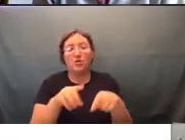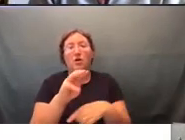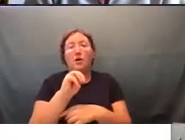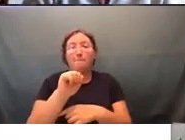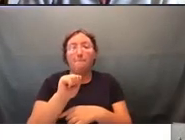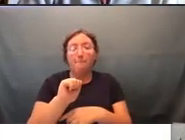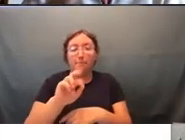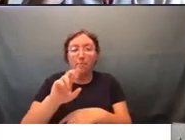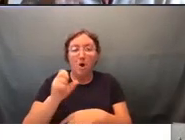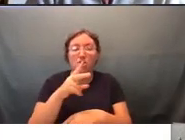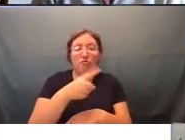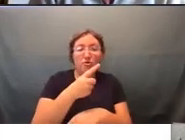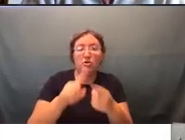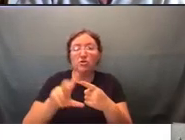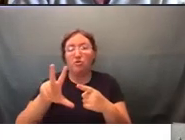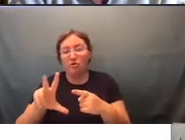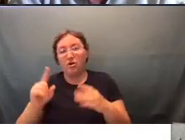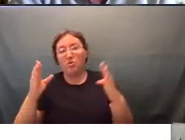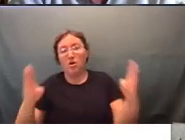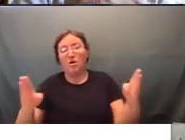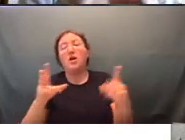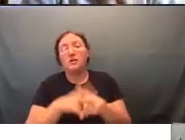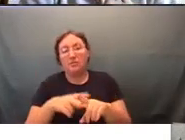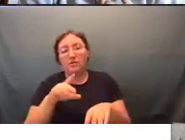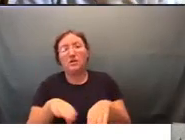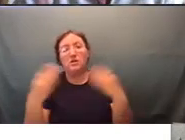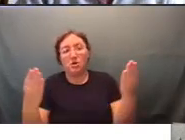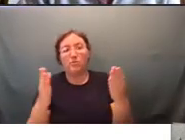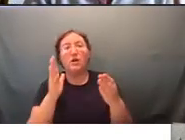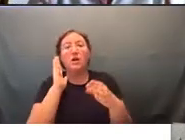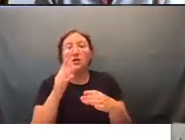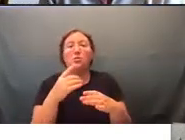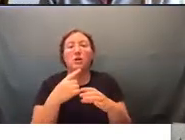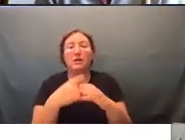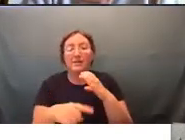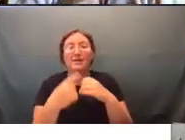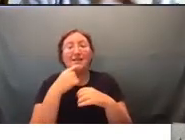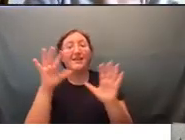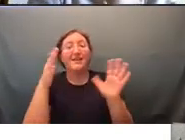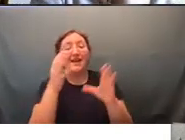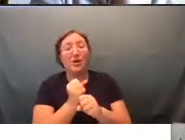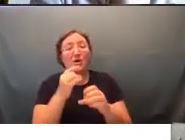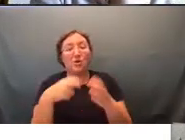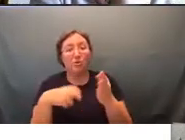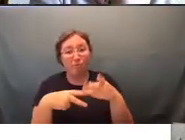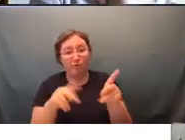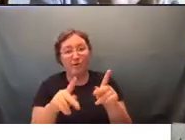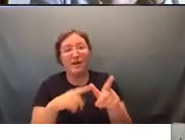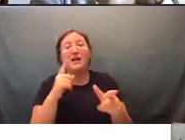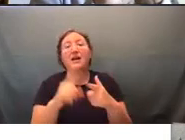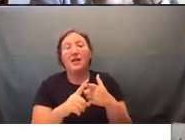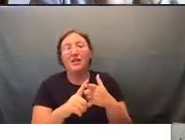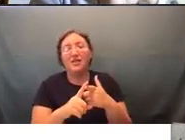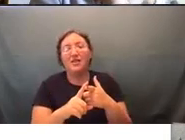March 31. You get an email saying, hooray, you got your permits that you put in for